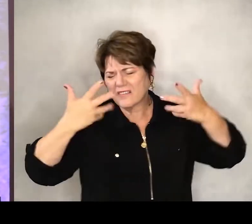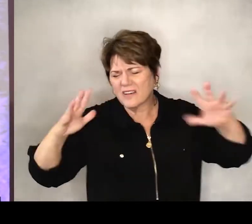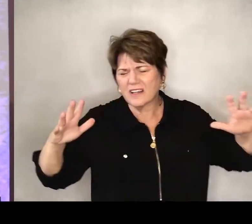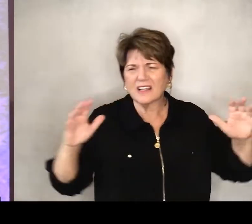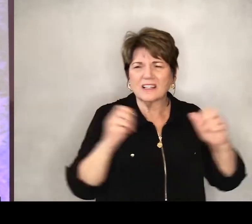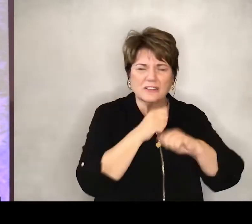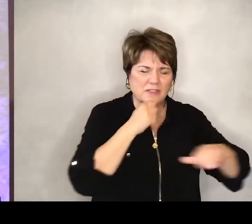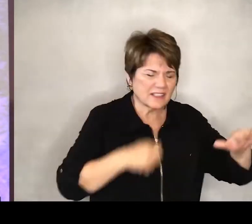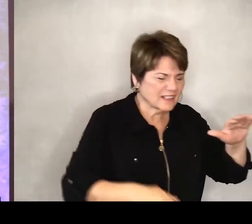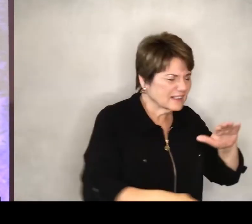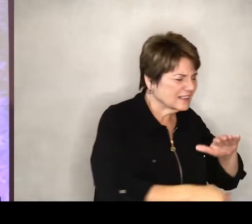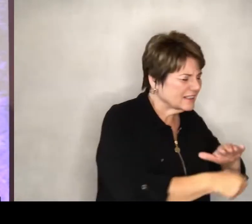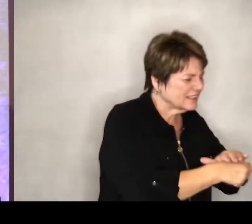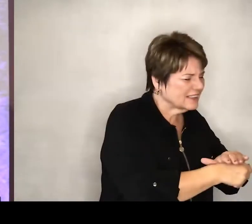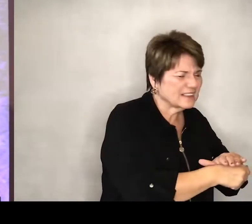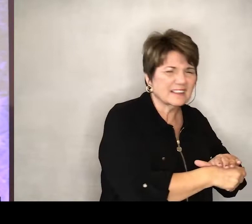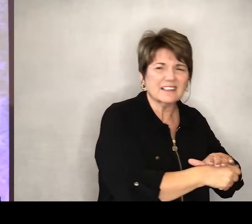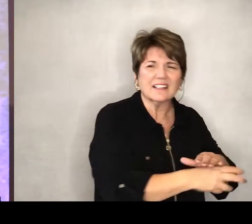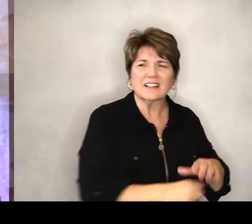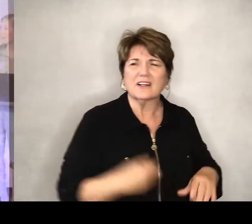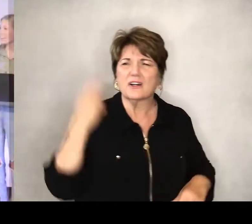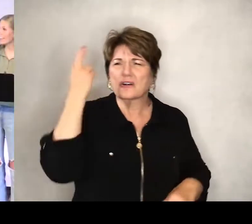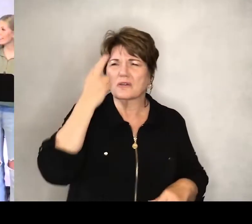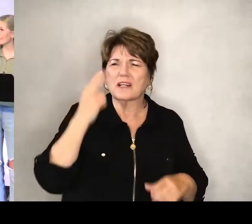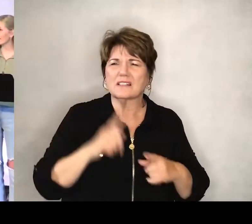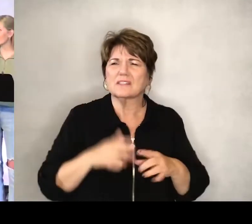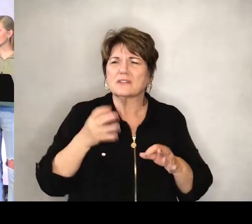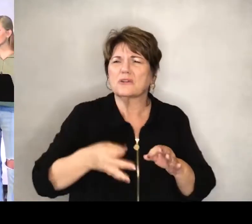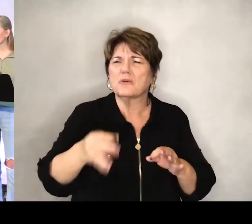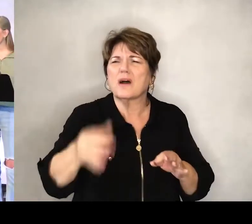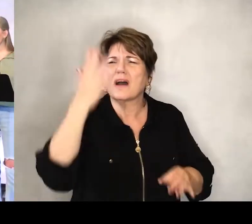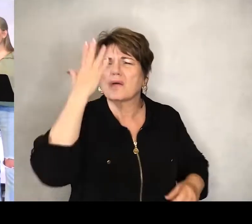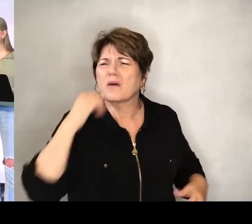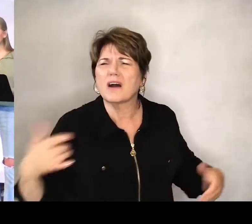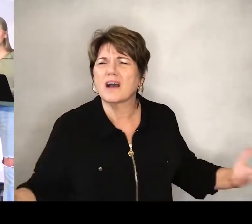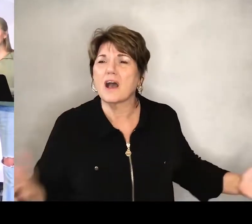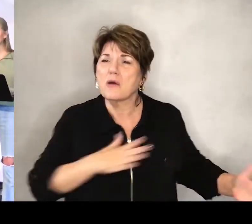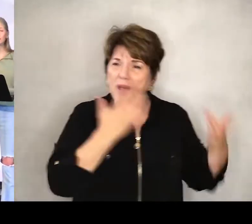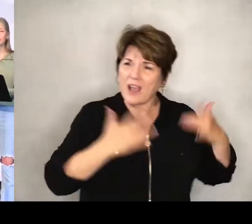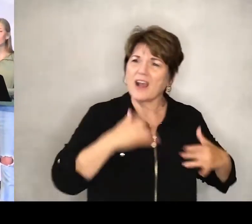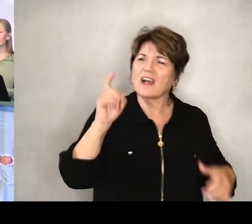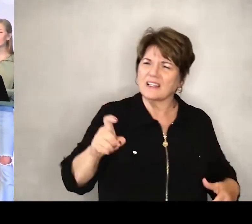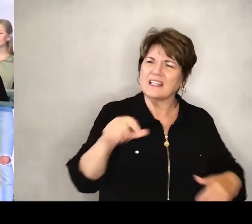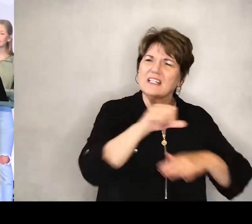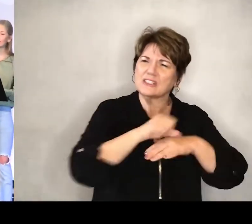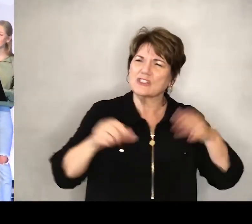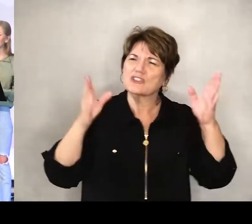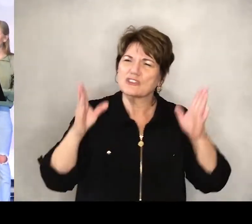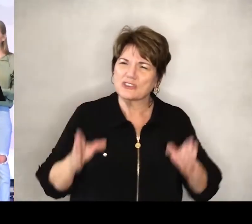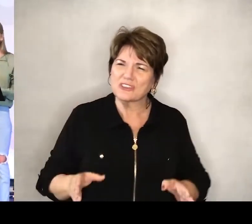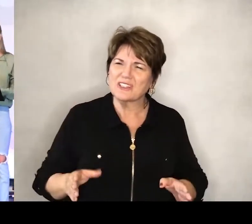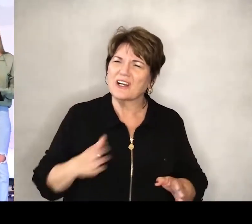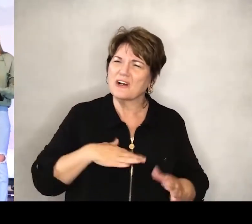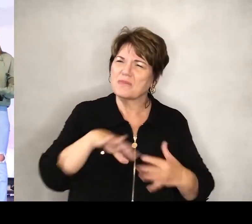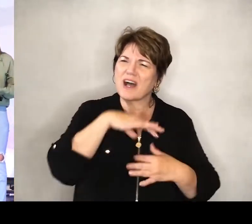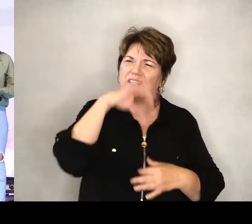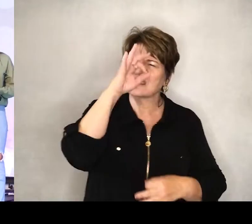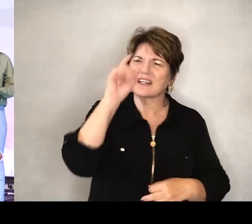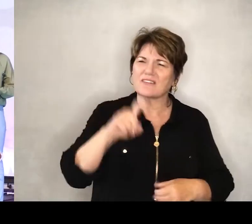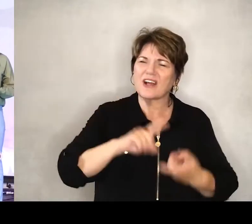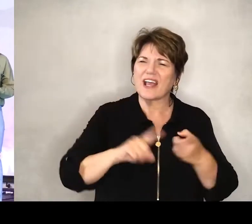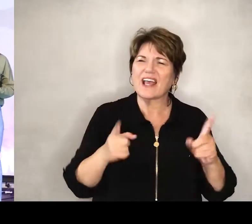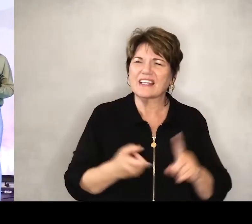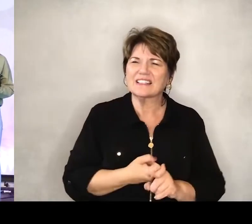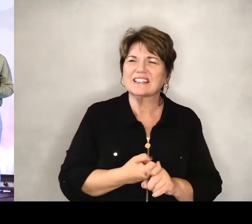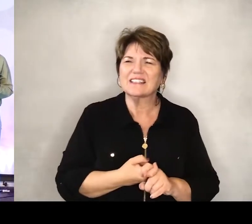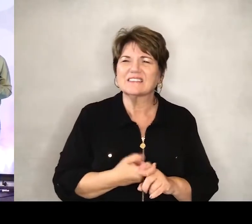the hiding, the reason to wait. My heart needs a surgeon, my soul needs